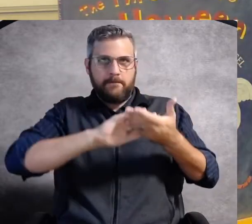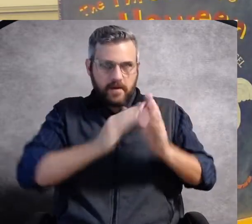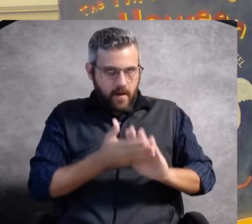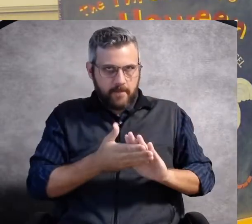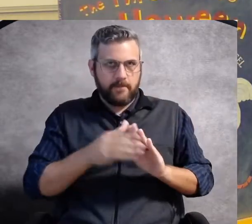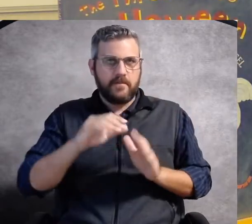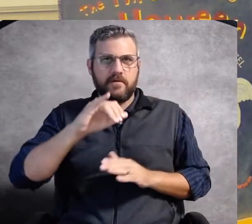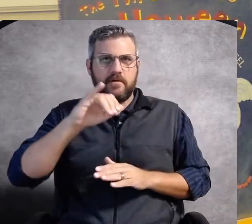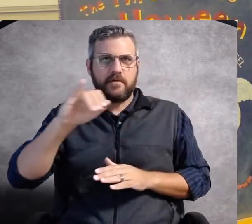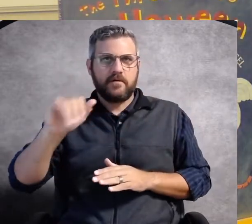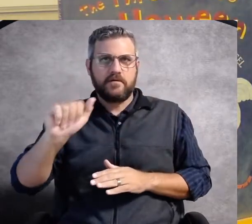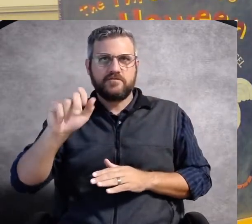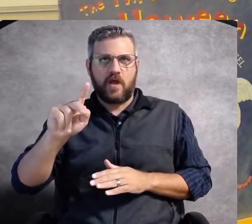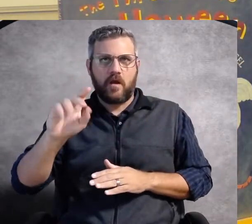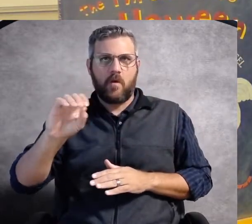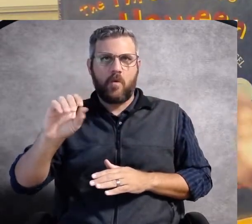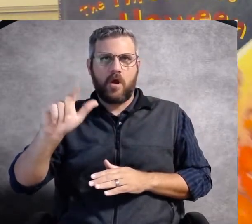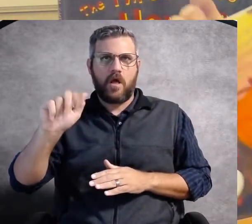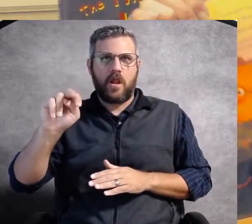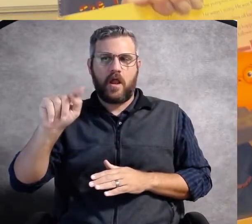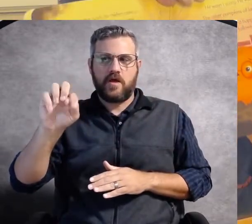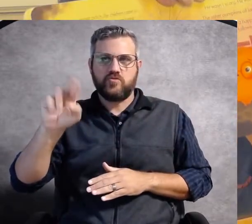scary jack-o'-lantern.